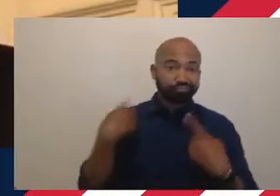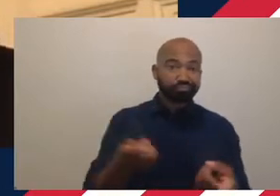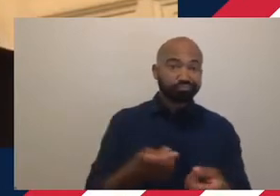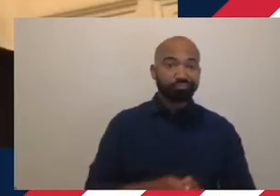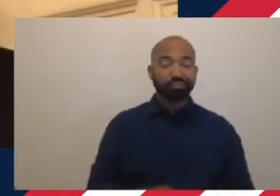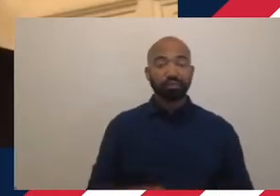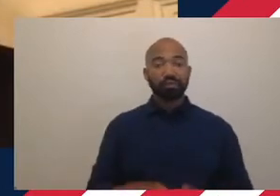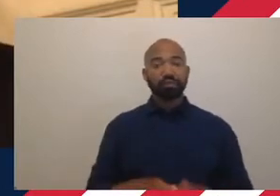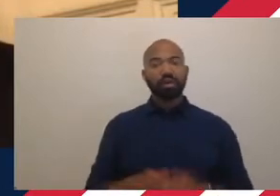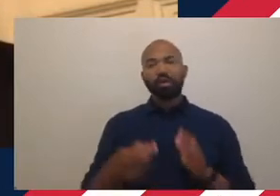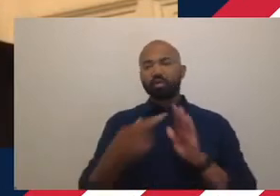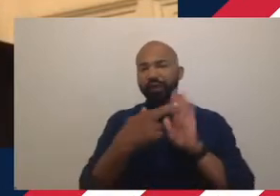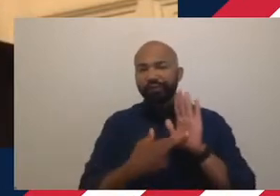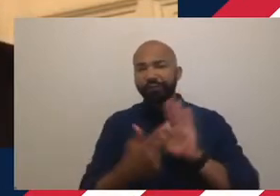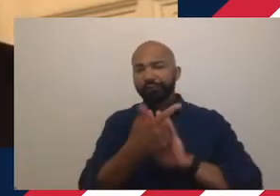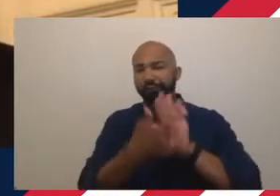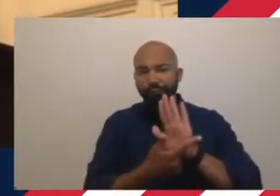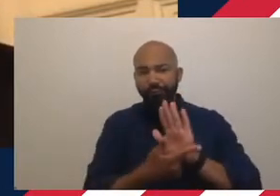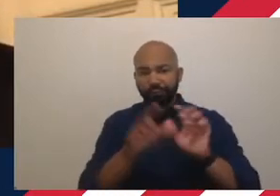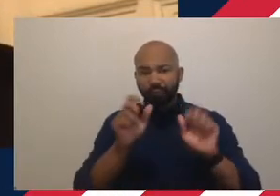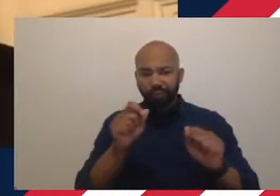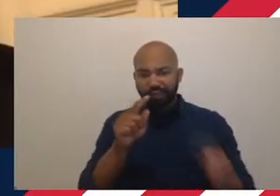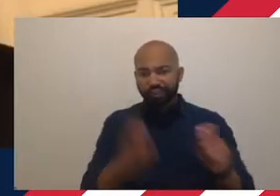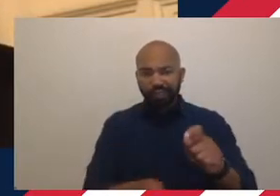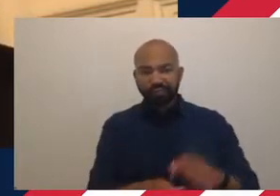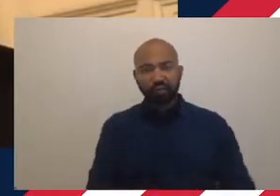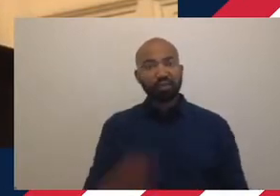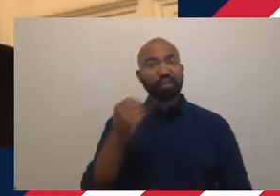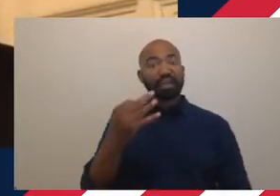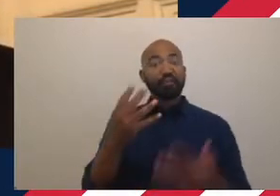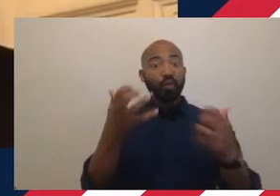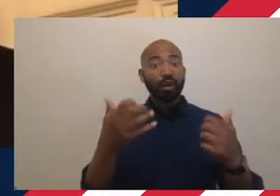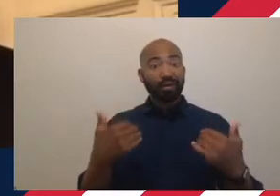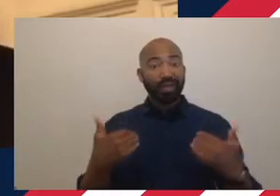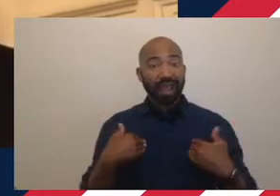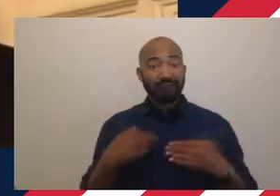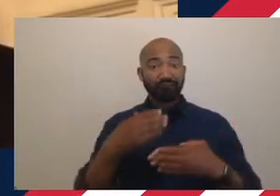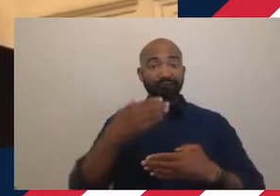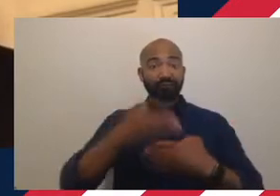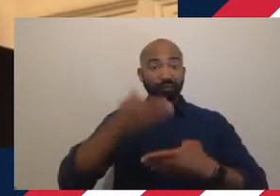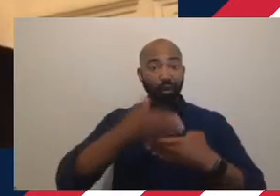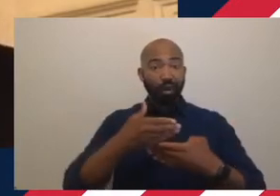regulations. I mean, if you could build a wall in the Mexico-US border by,